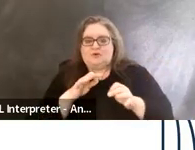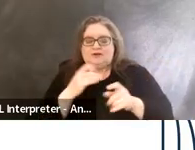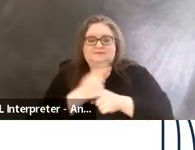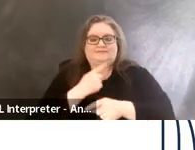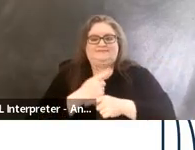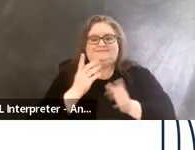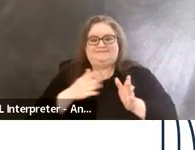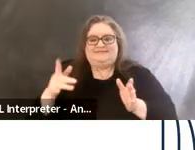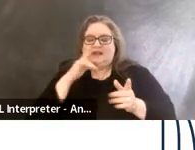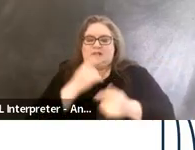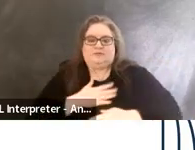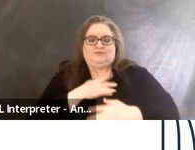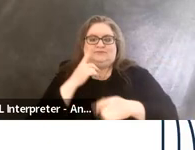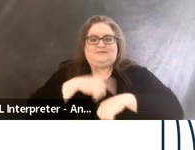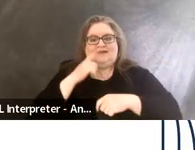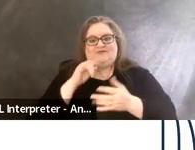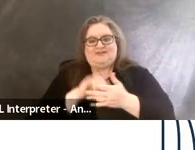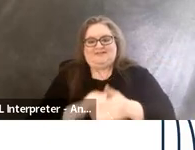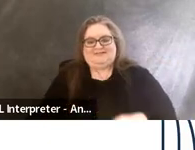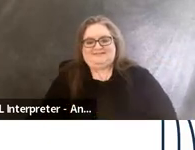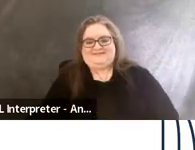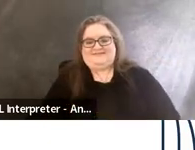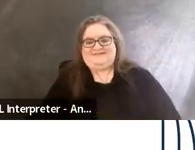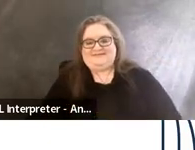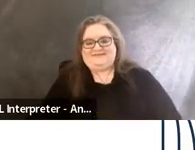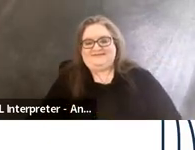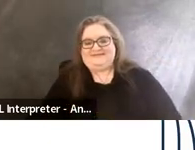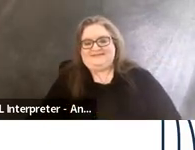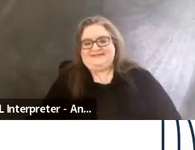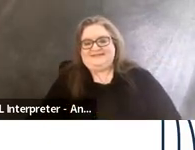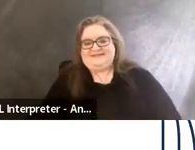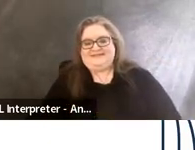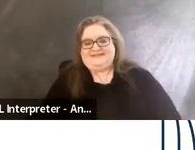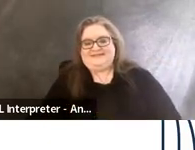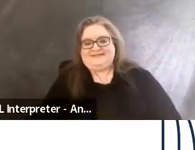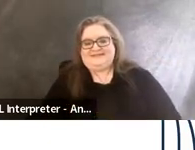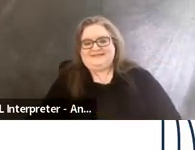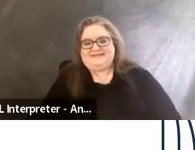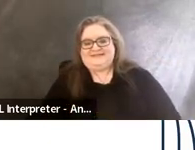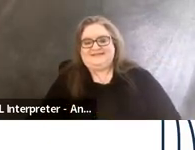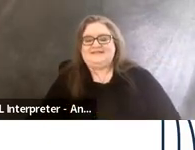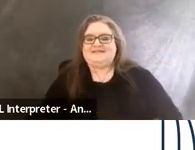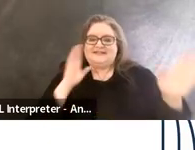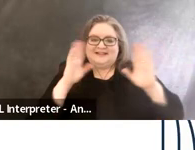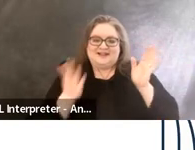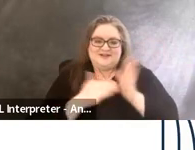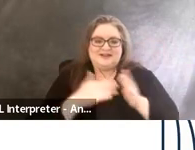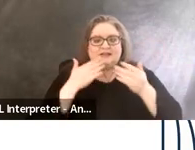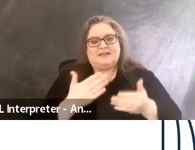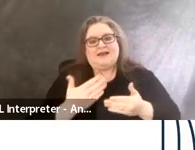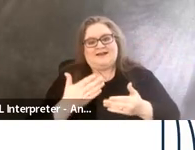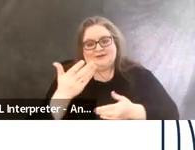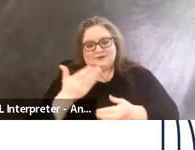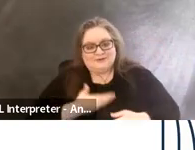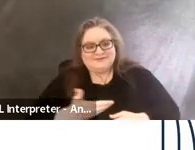out. Appreciate the time for that. Hi again, everyone, and thank you so much for having me.